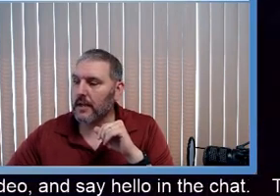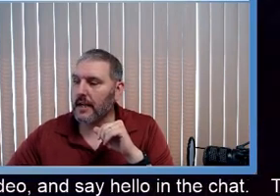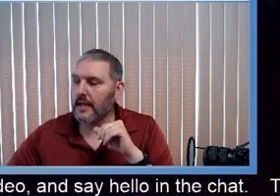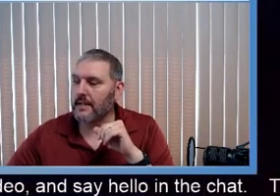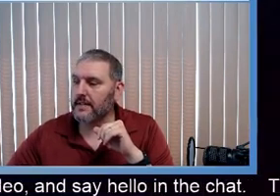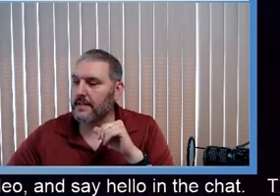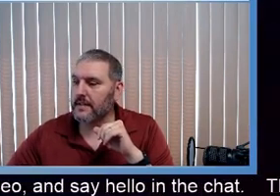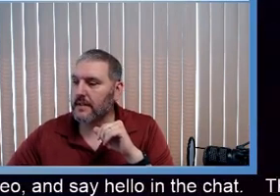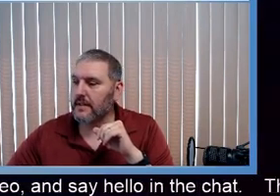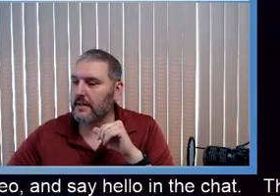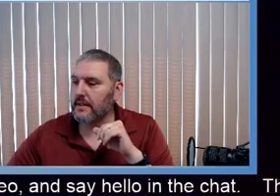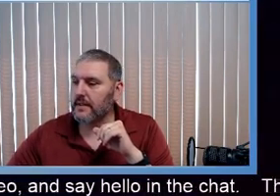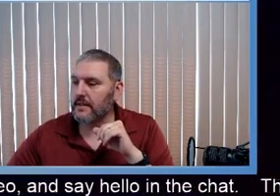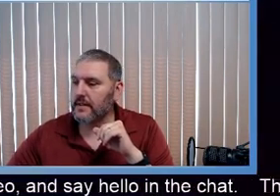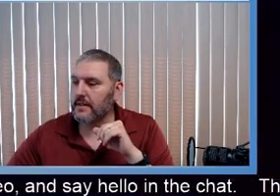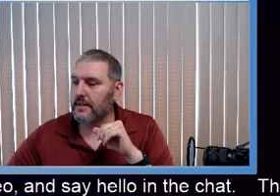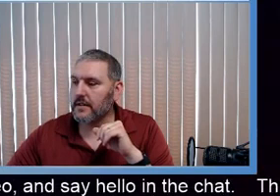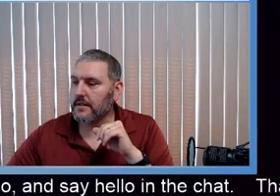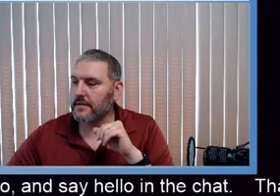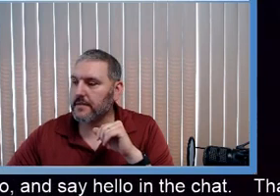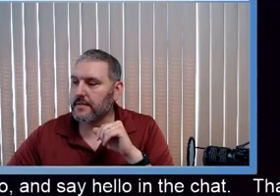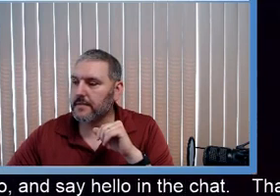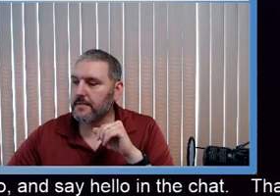God already has.